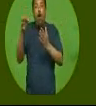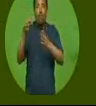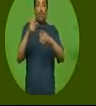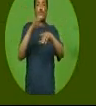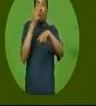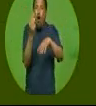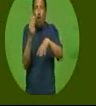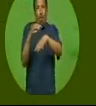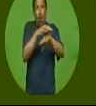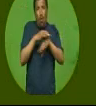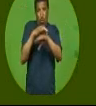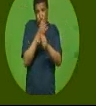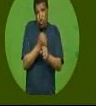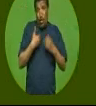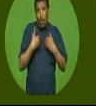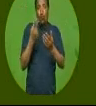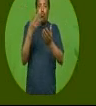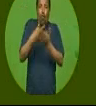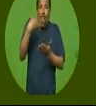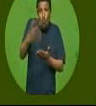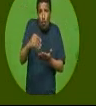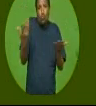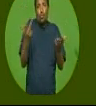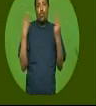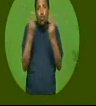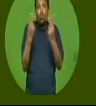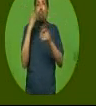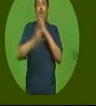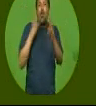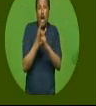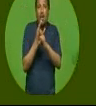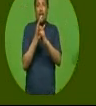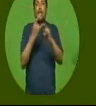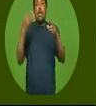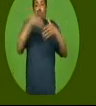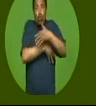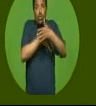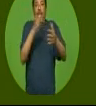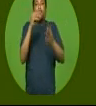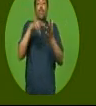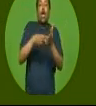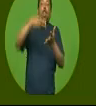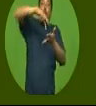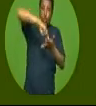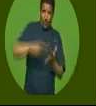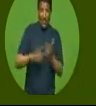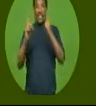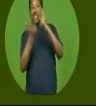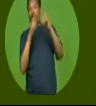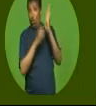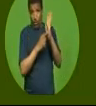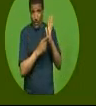of smallholder farmers cannot afford to buy and use modern inputs and